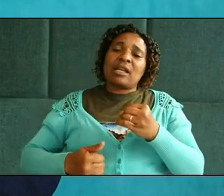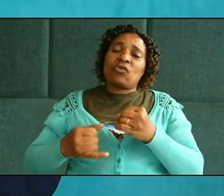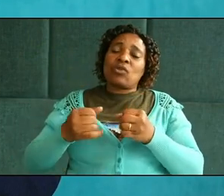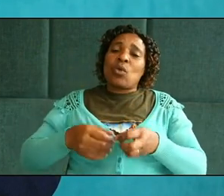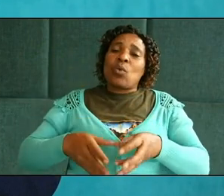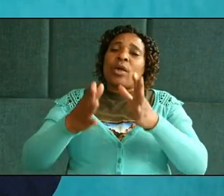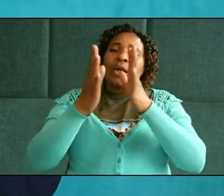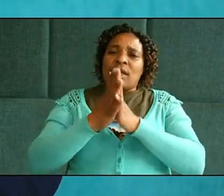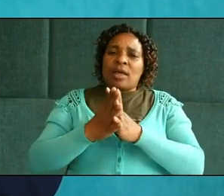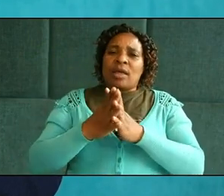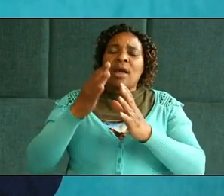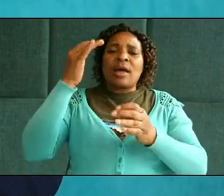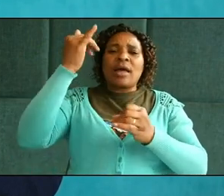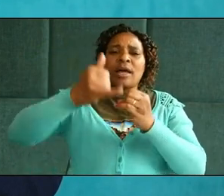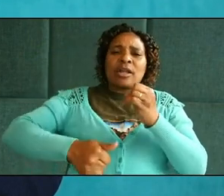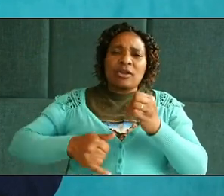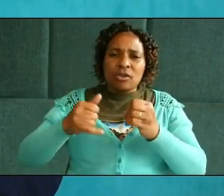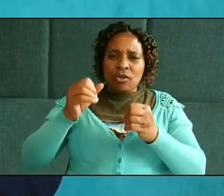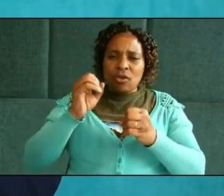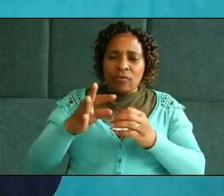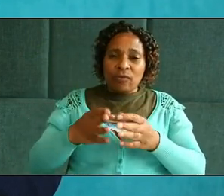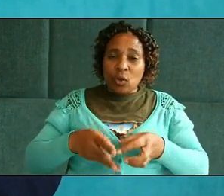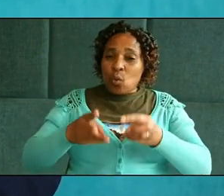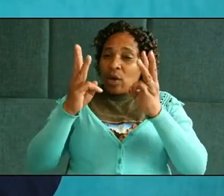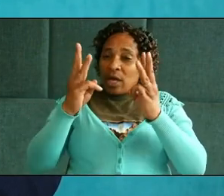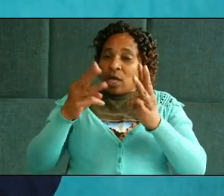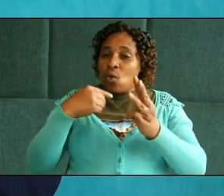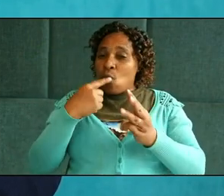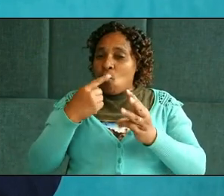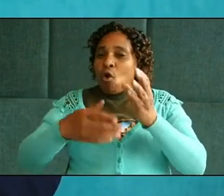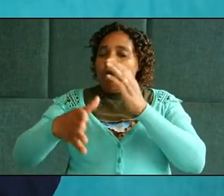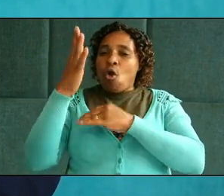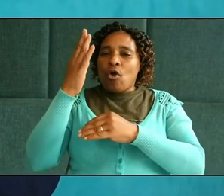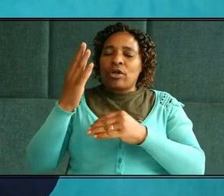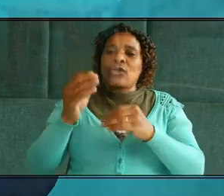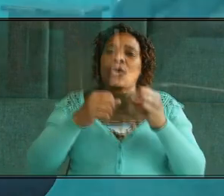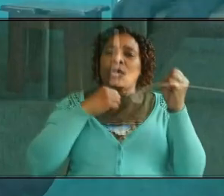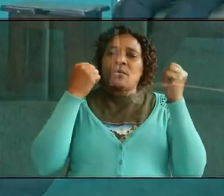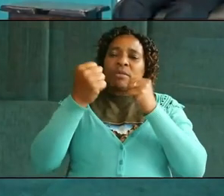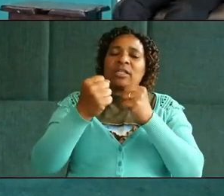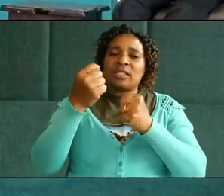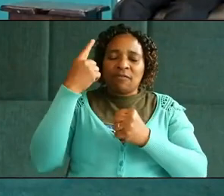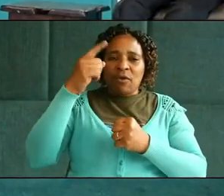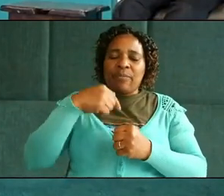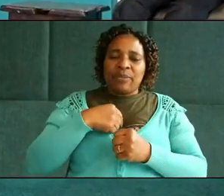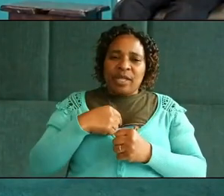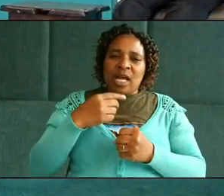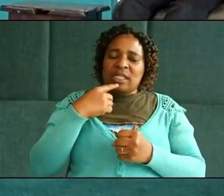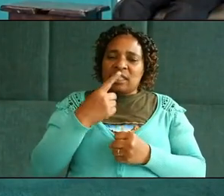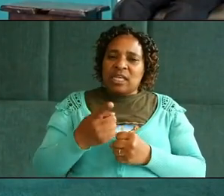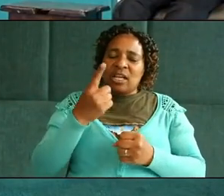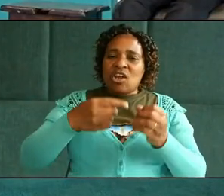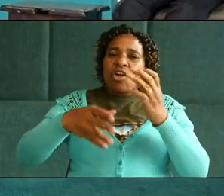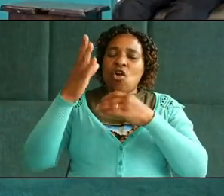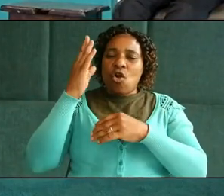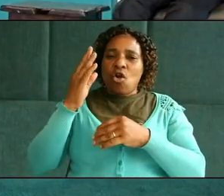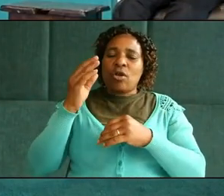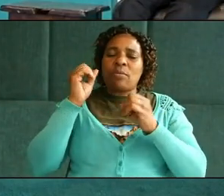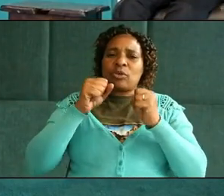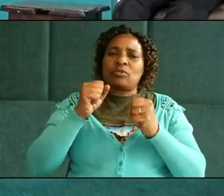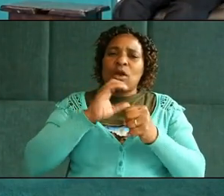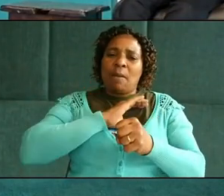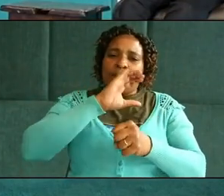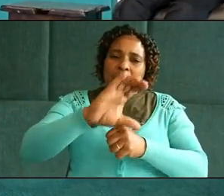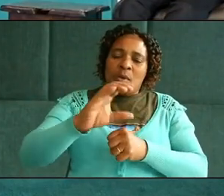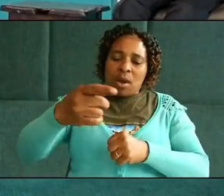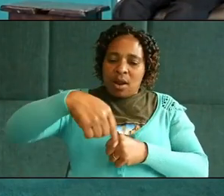our light at the end of the tunnel is God, the Almighty. Yeah. Amen. For me, I'll say like God will empower